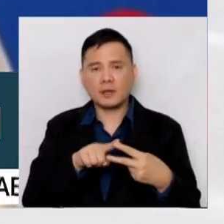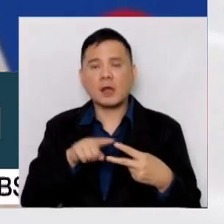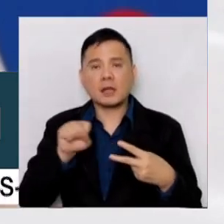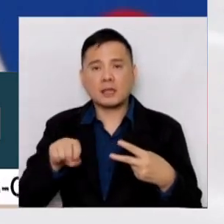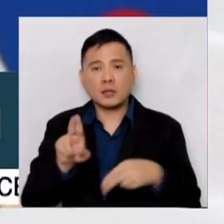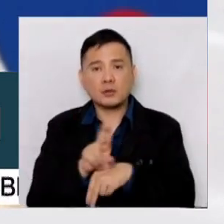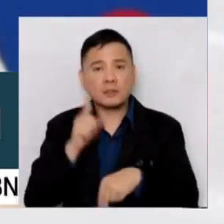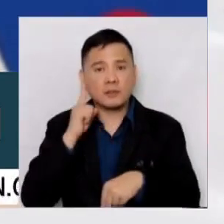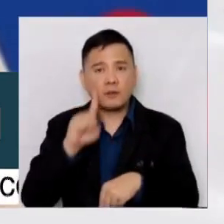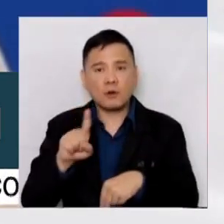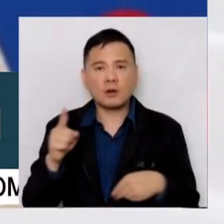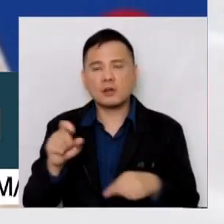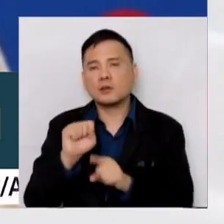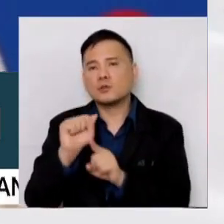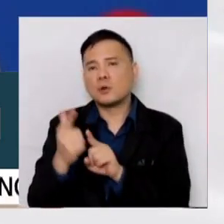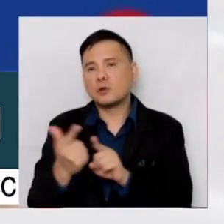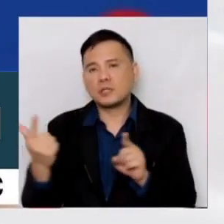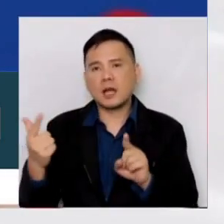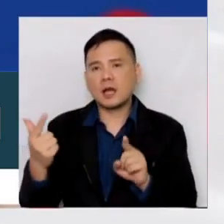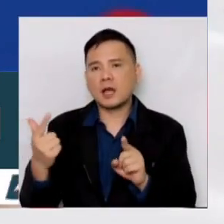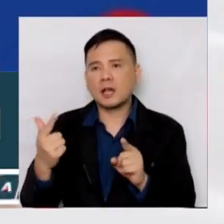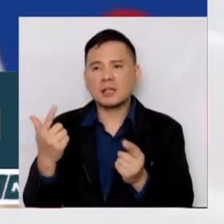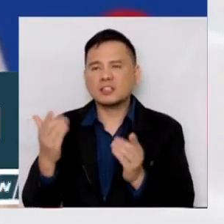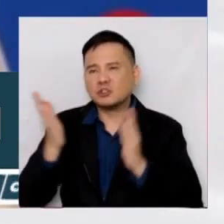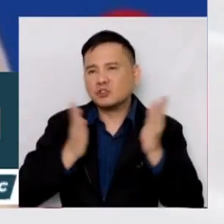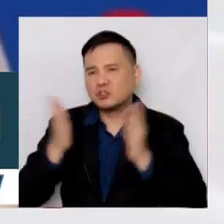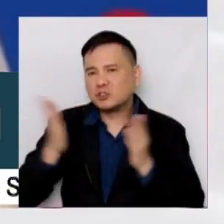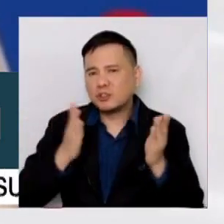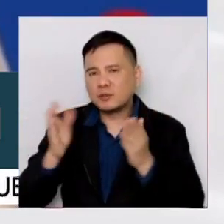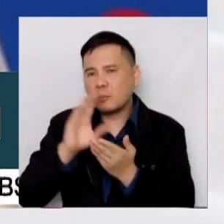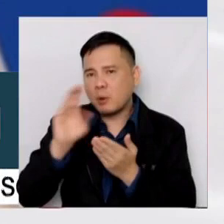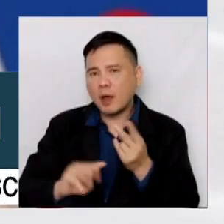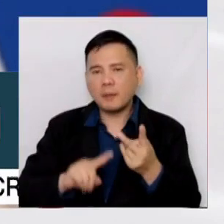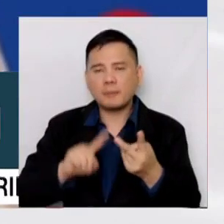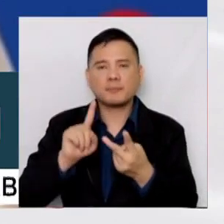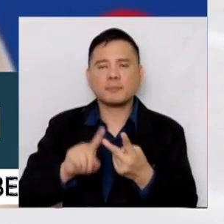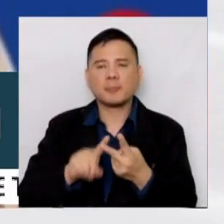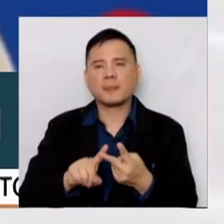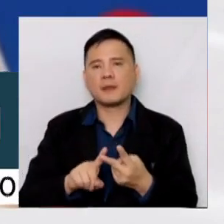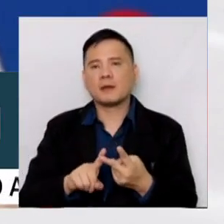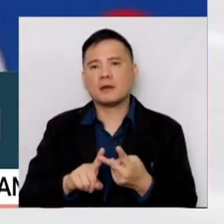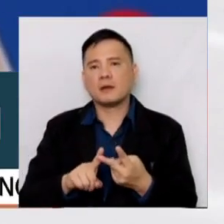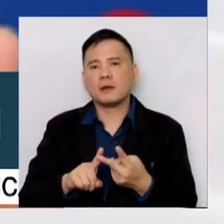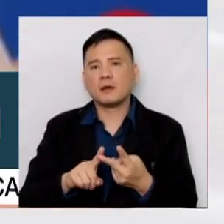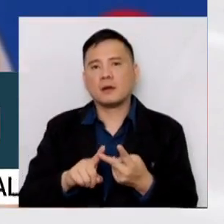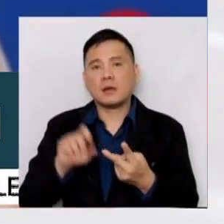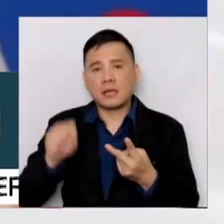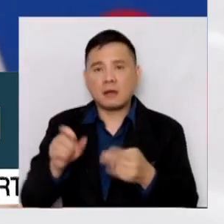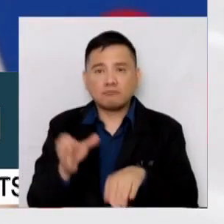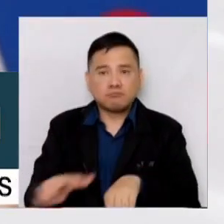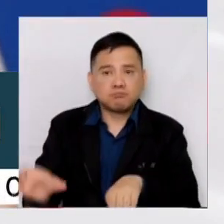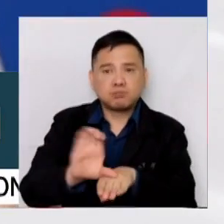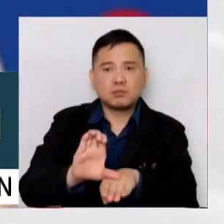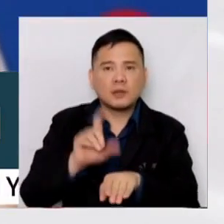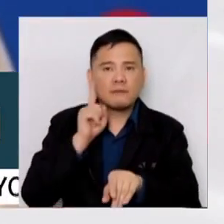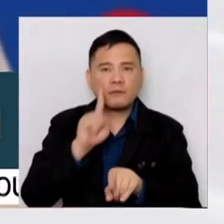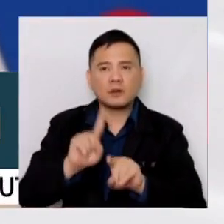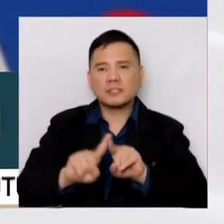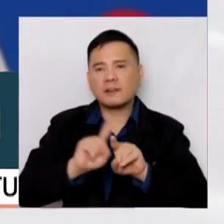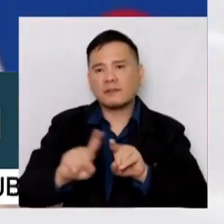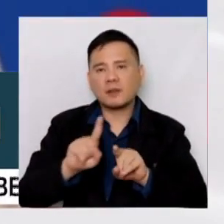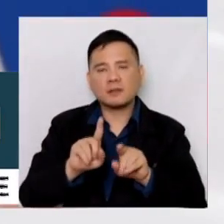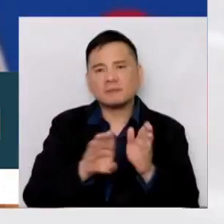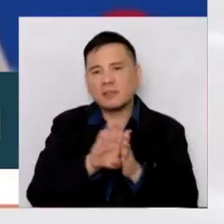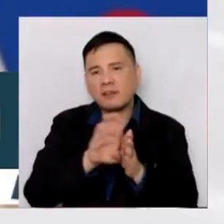social safety nets. And secondly, so that we can actually invest in we can actually have capital for industrial development. It is